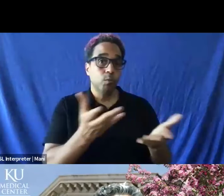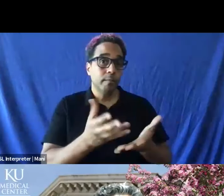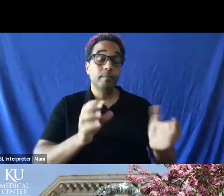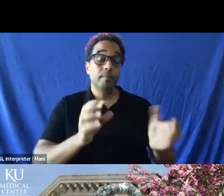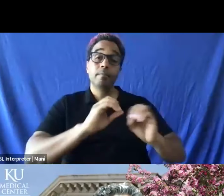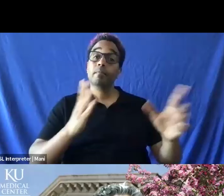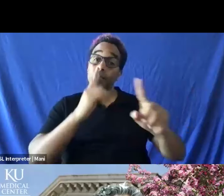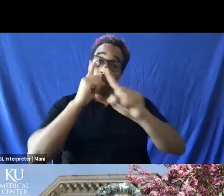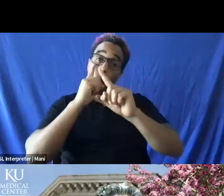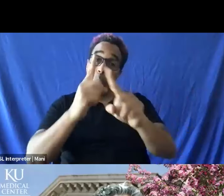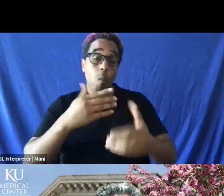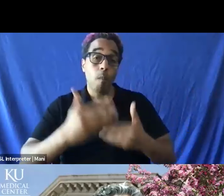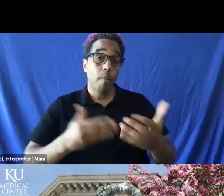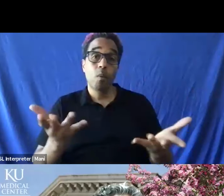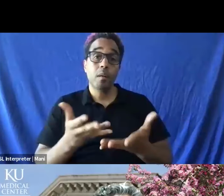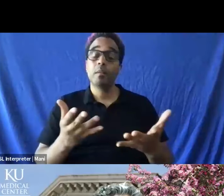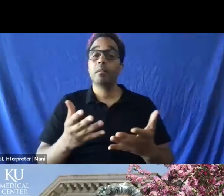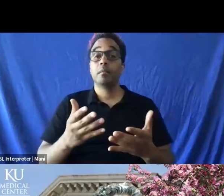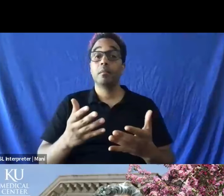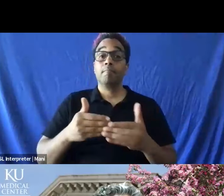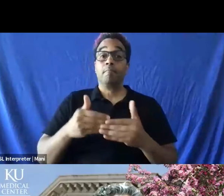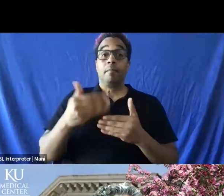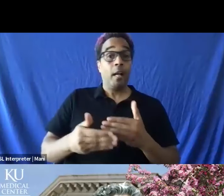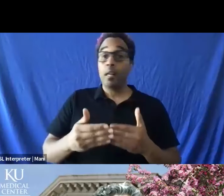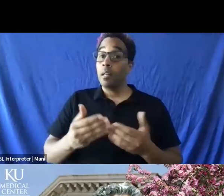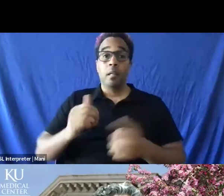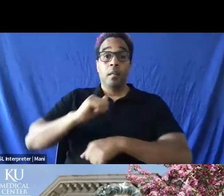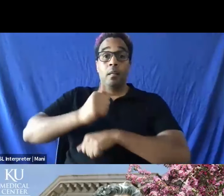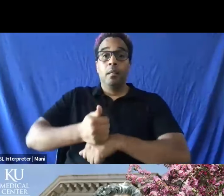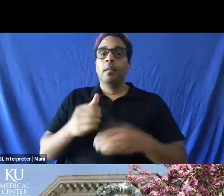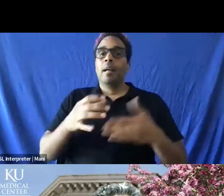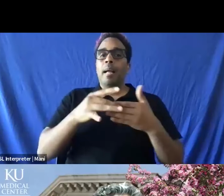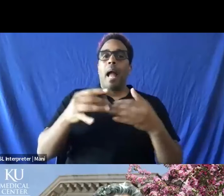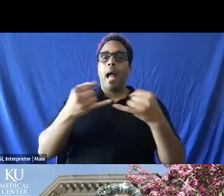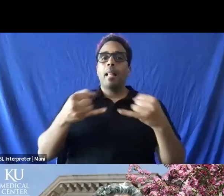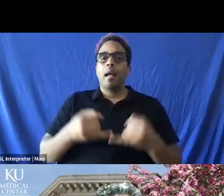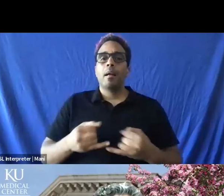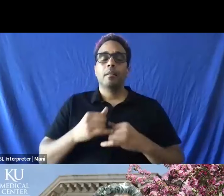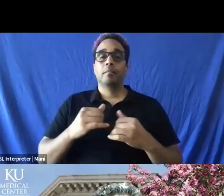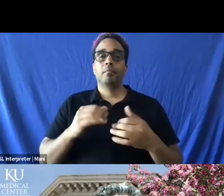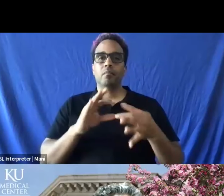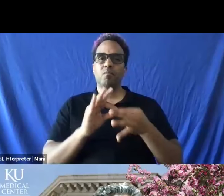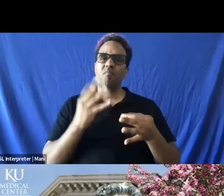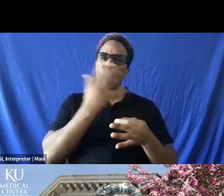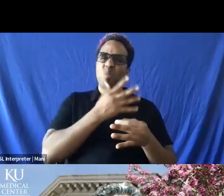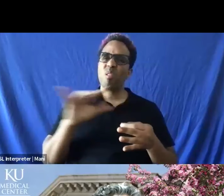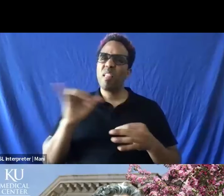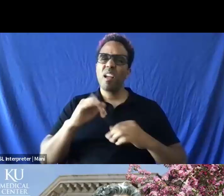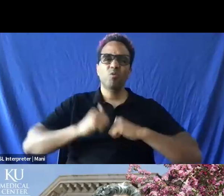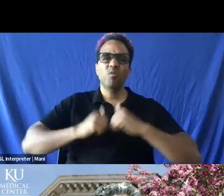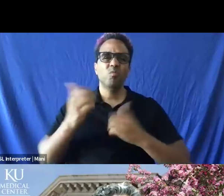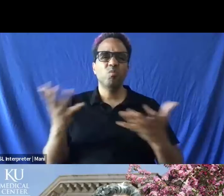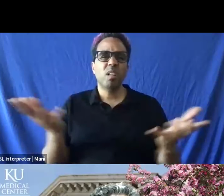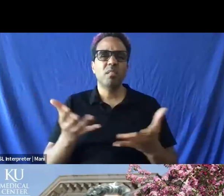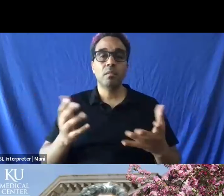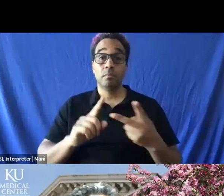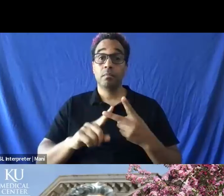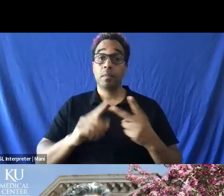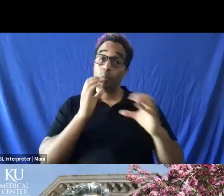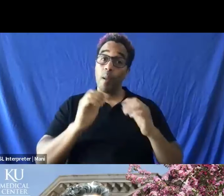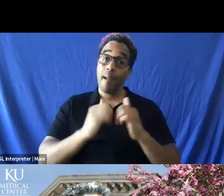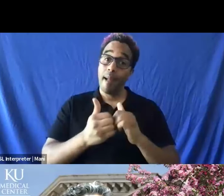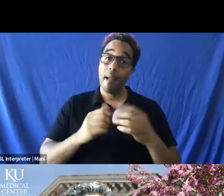sort of preliminary guidelines about like, what will the structure of this relationship be? How should we communicate? When